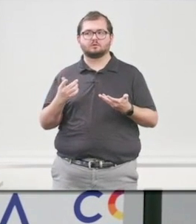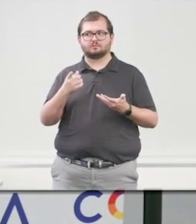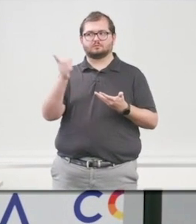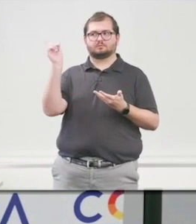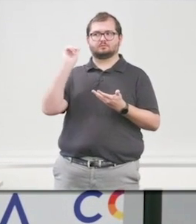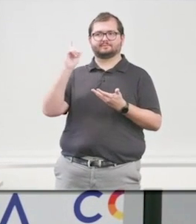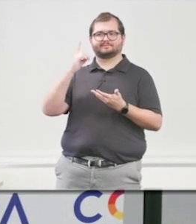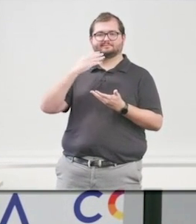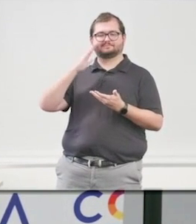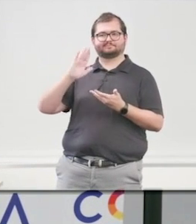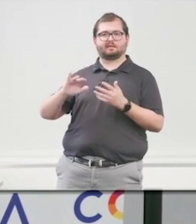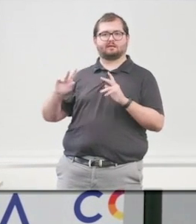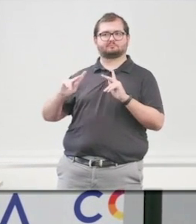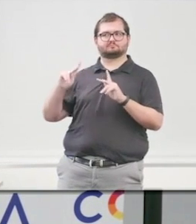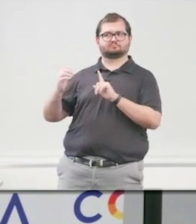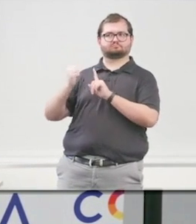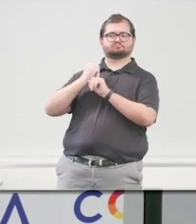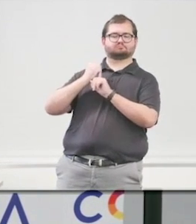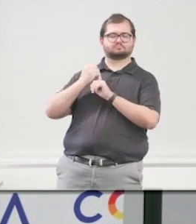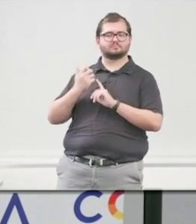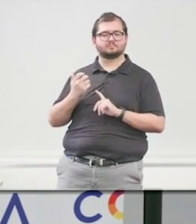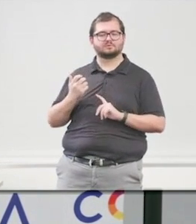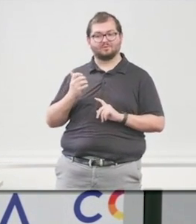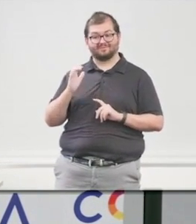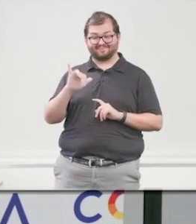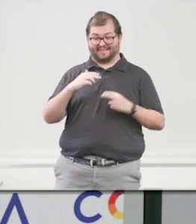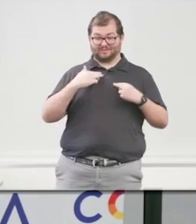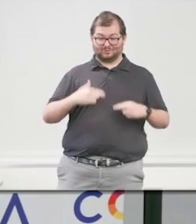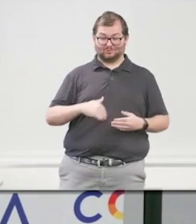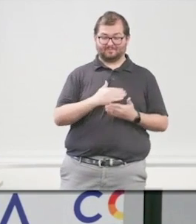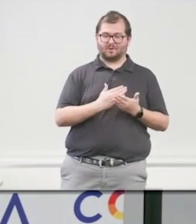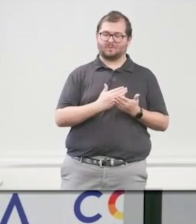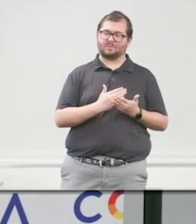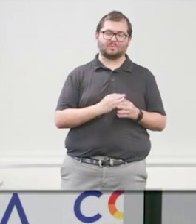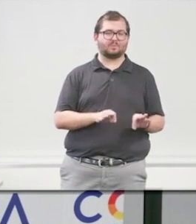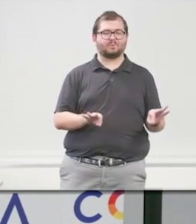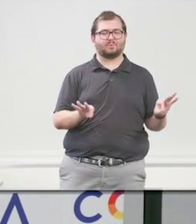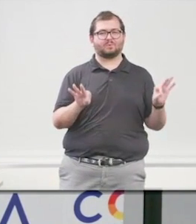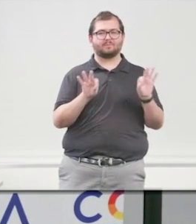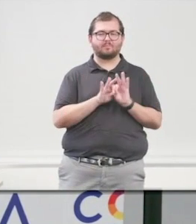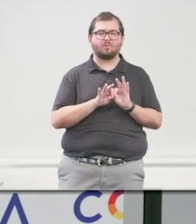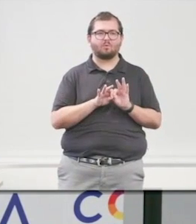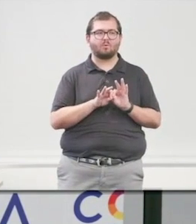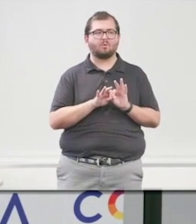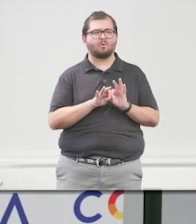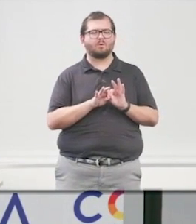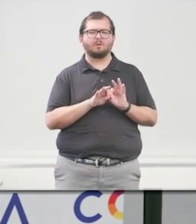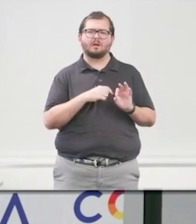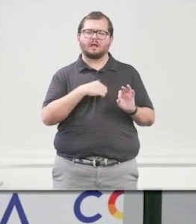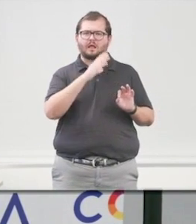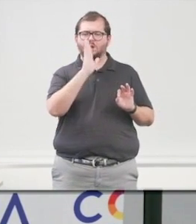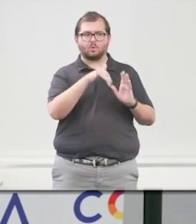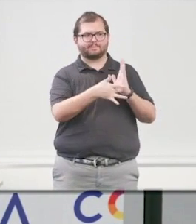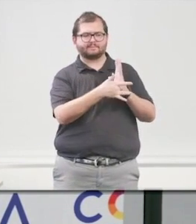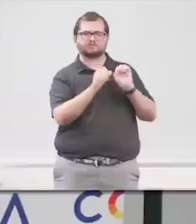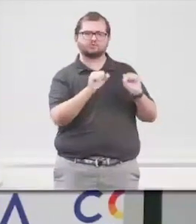bad actors do. And so the human element is such an important aspect. I know you can do a lot of work on the technology to